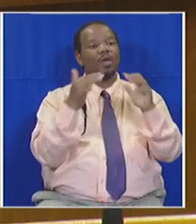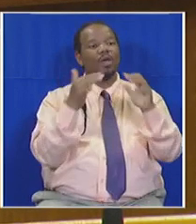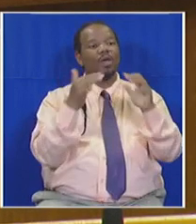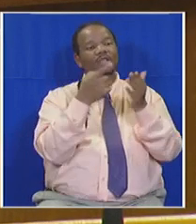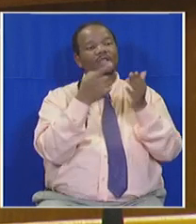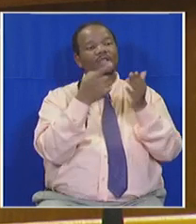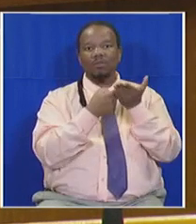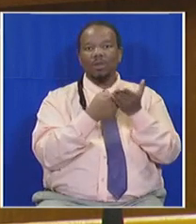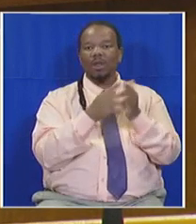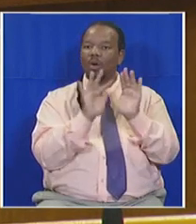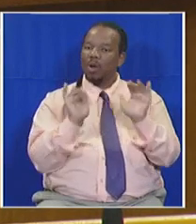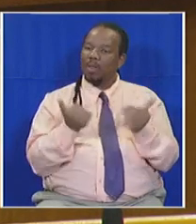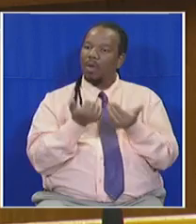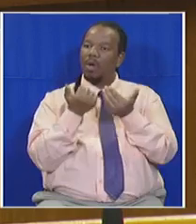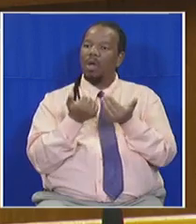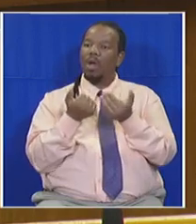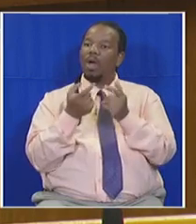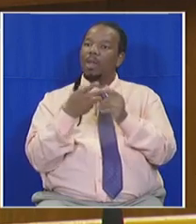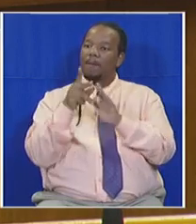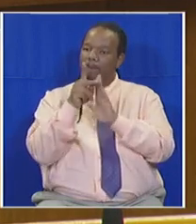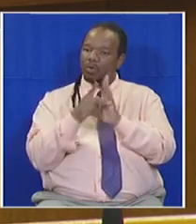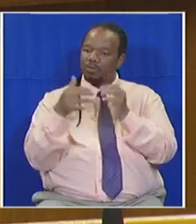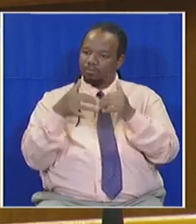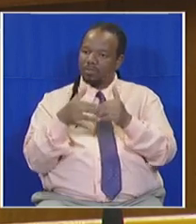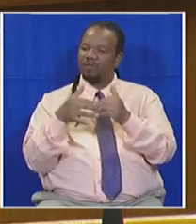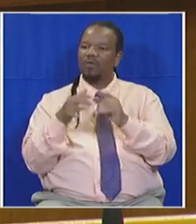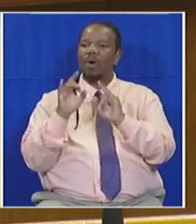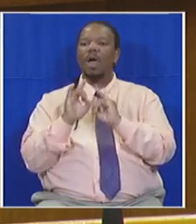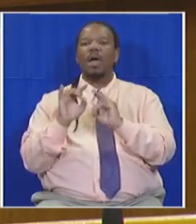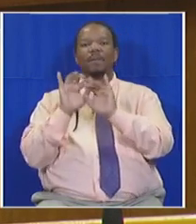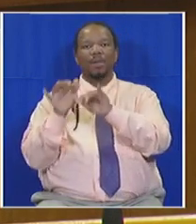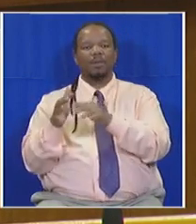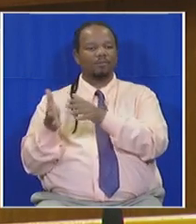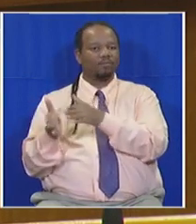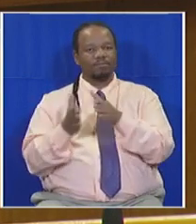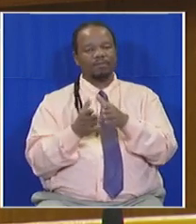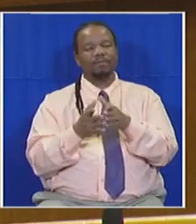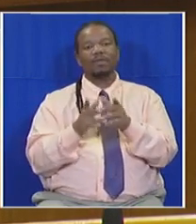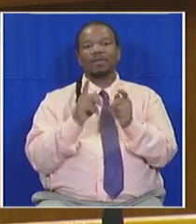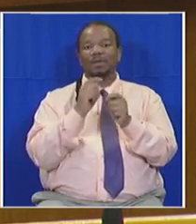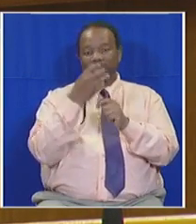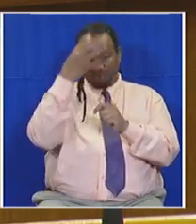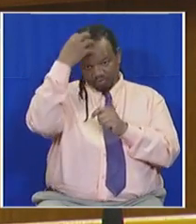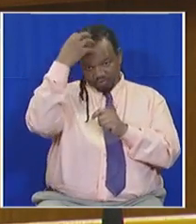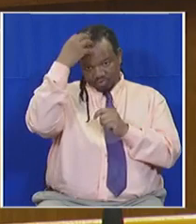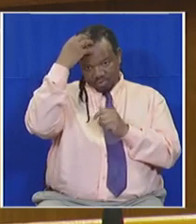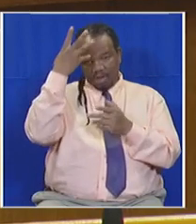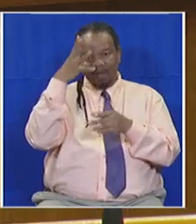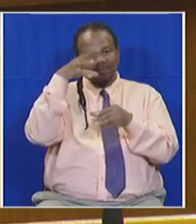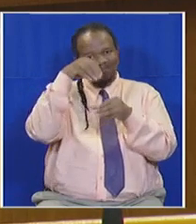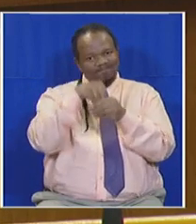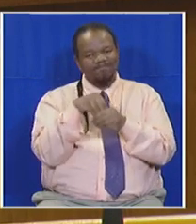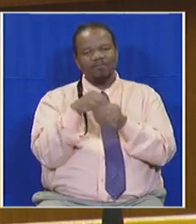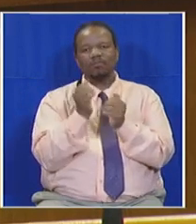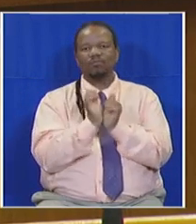and urban policy development. As Chair, traditional leaders form an integral part of our democracy.